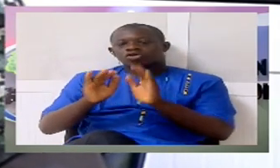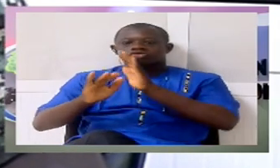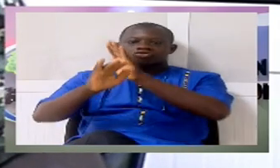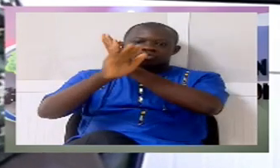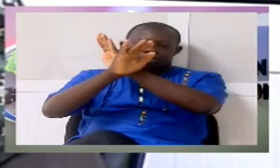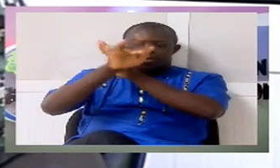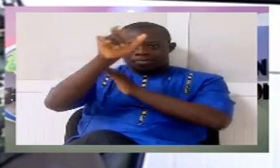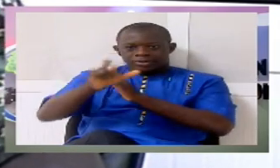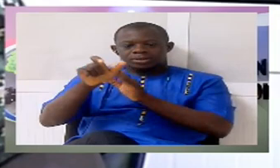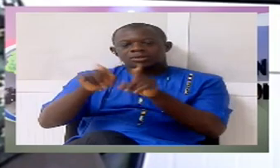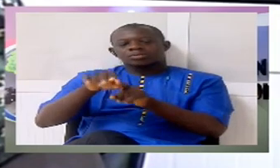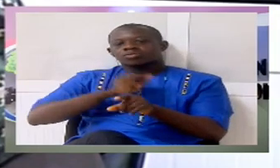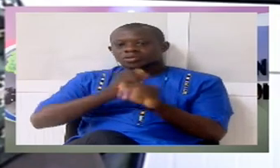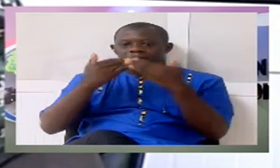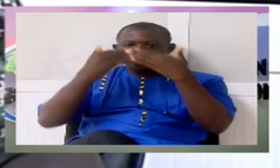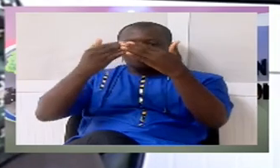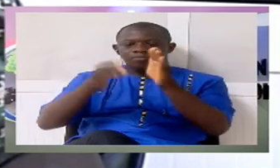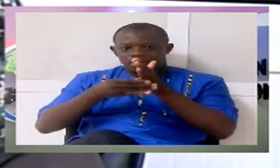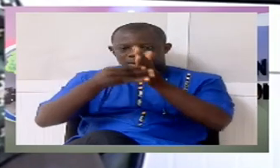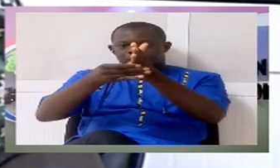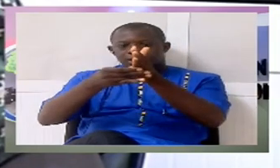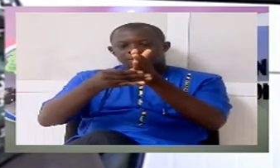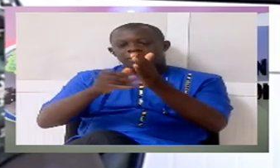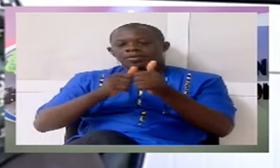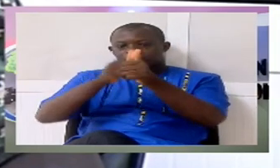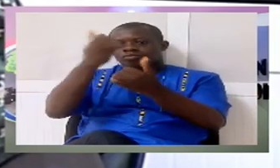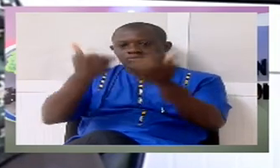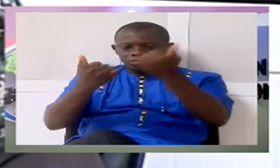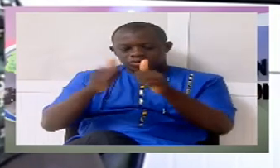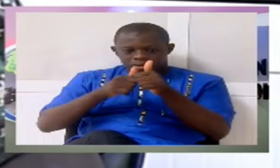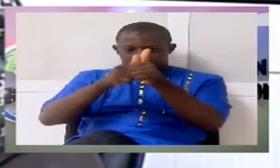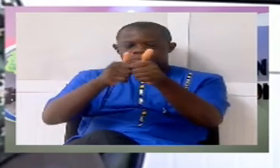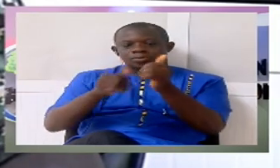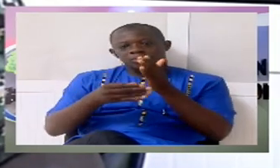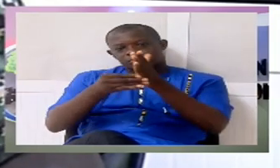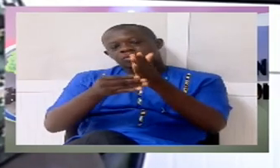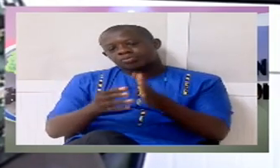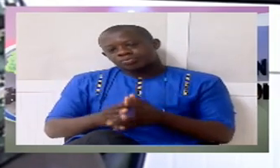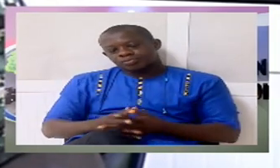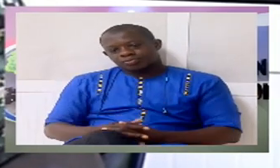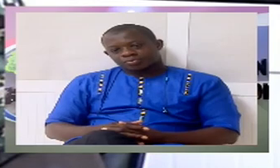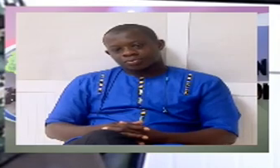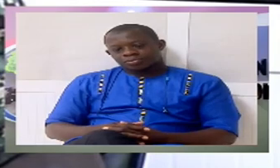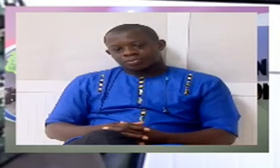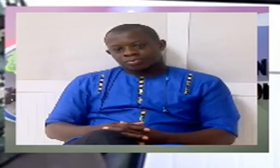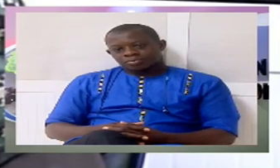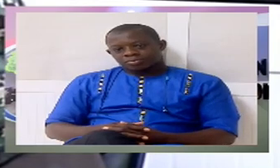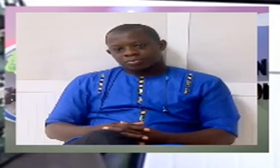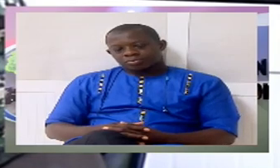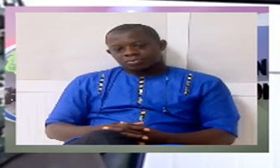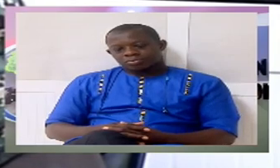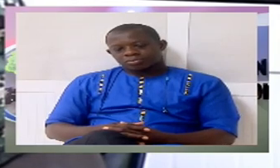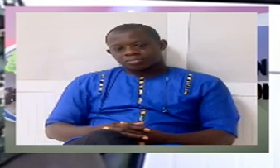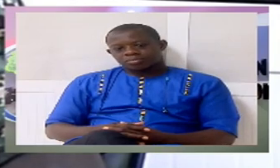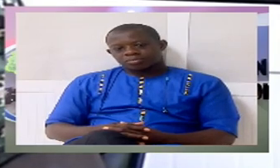mo dobre inform convoy commander bi. It usually sends information to the company, to the convoy commander. Legi dafa demé ci